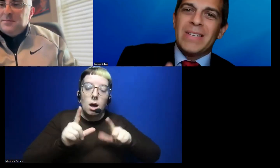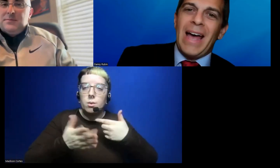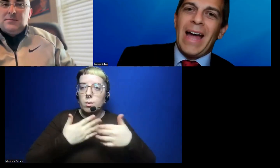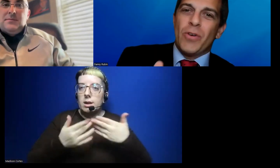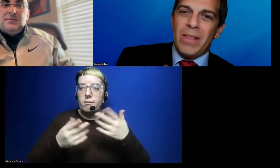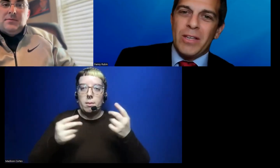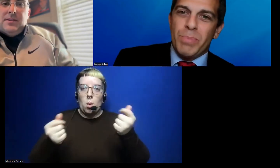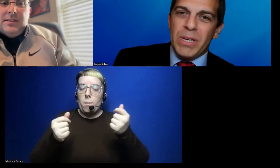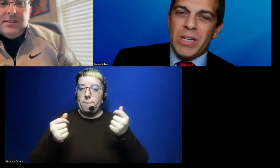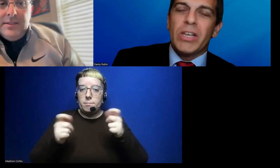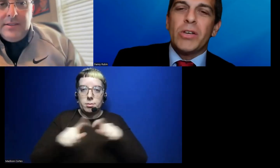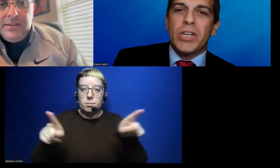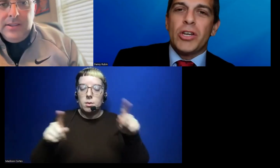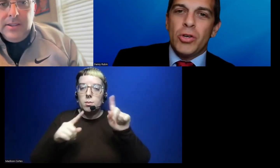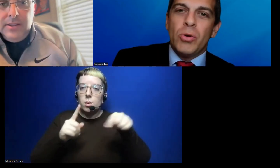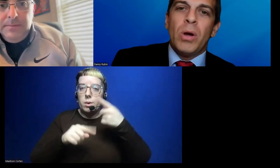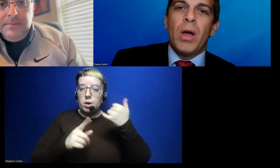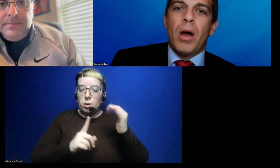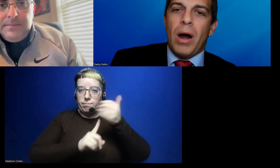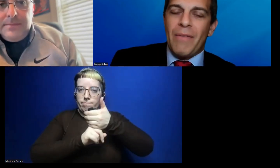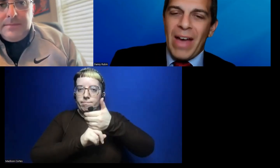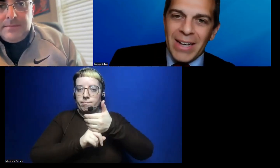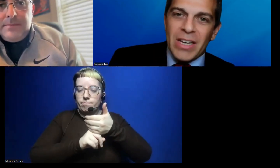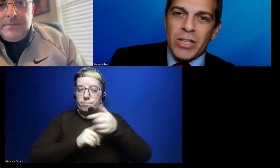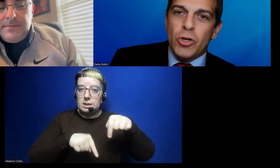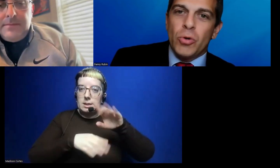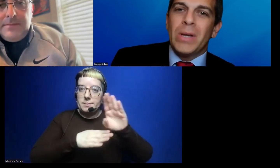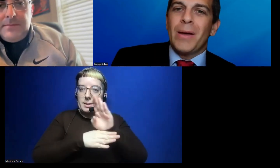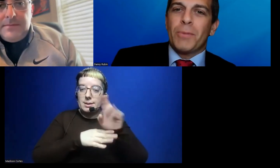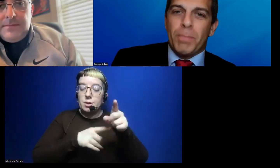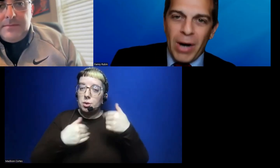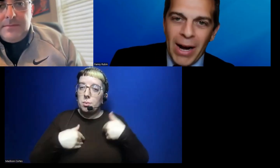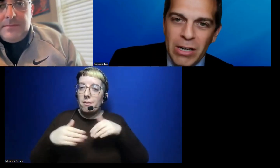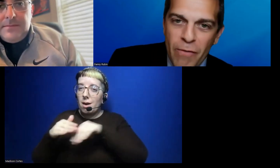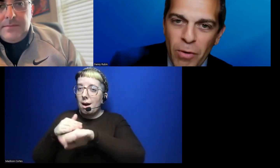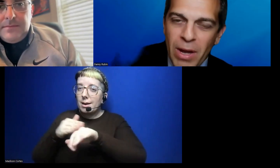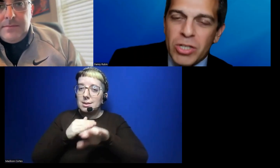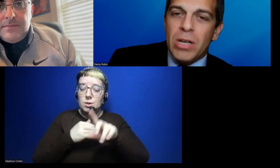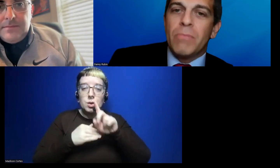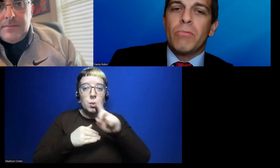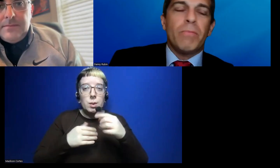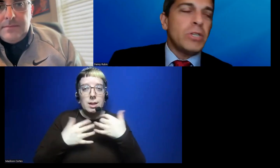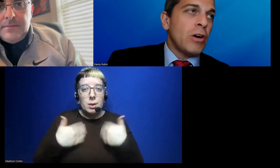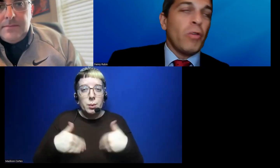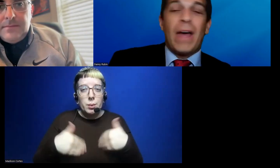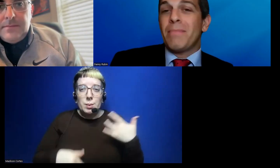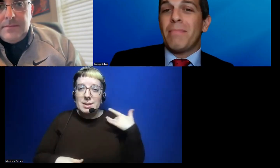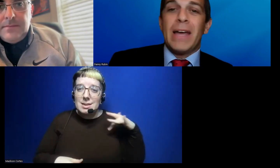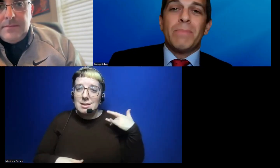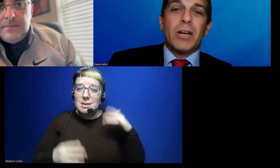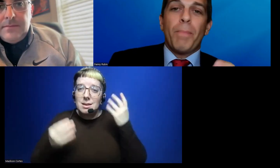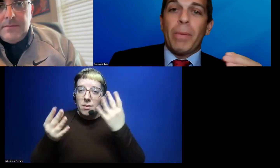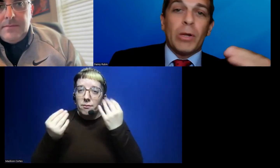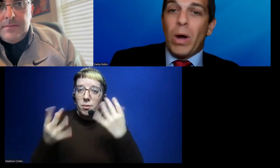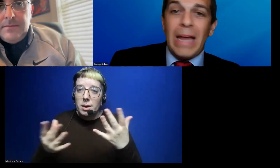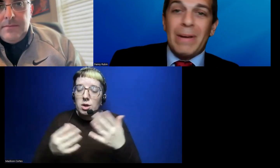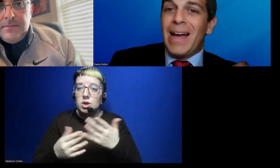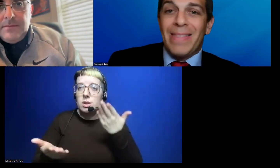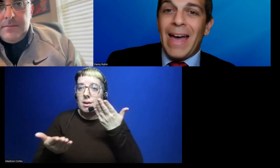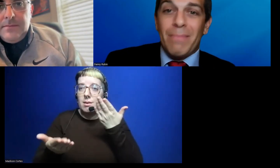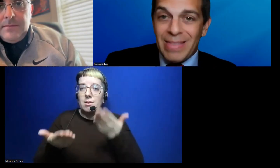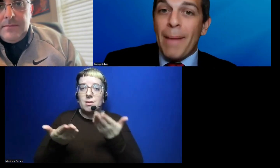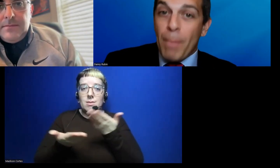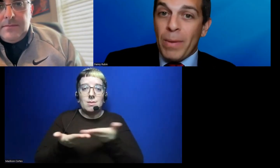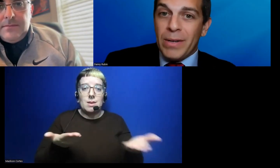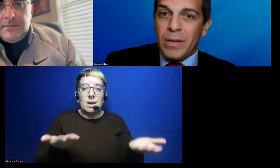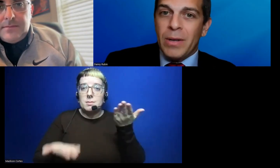you're wearing this hat, you're in this business, like you said, have access to proprietary information, material that might become public one day, but